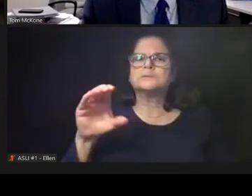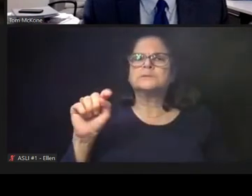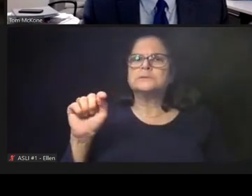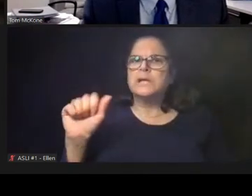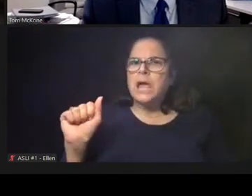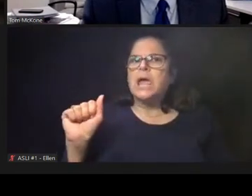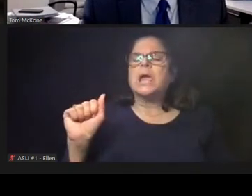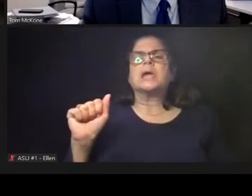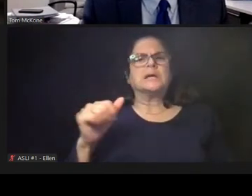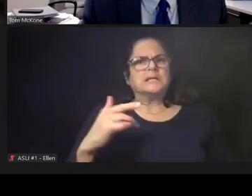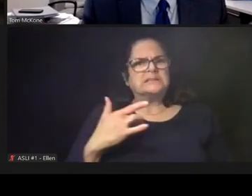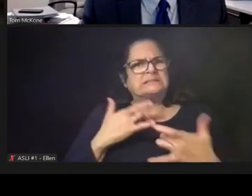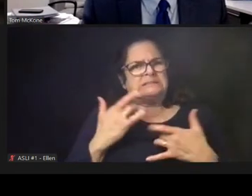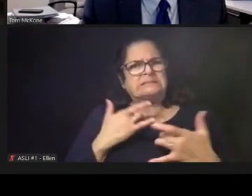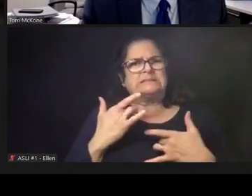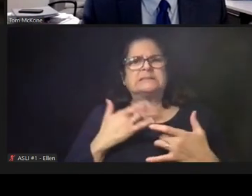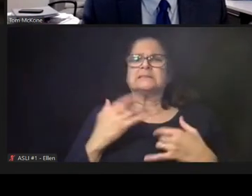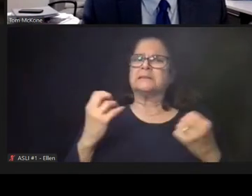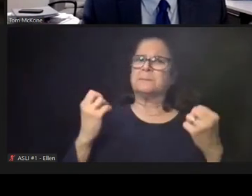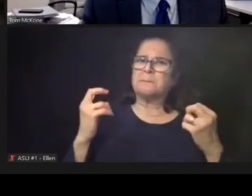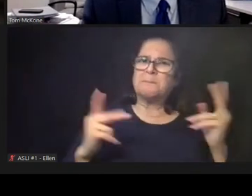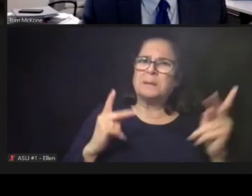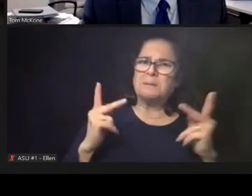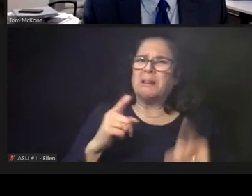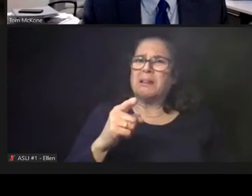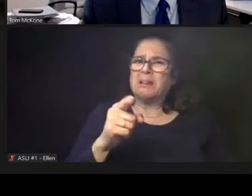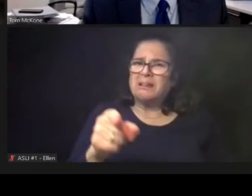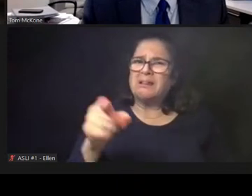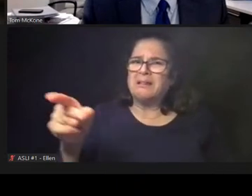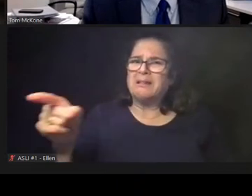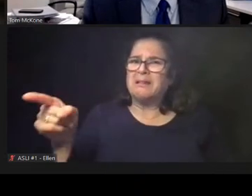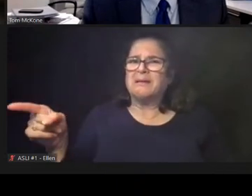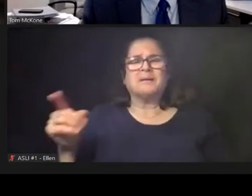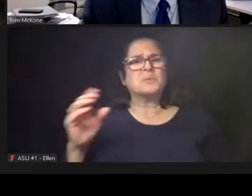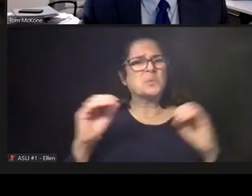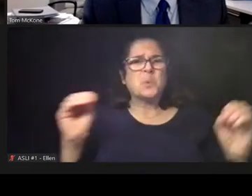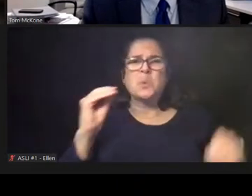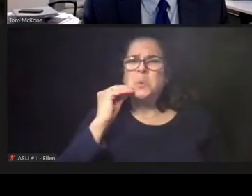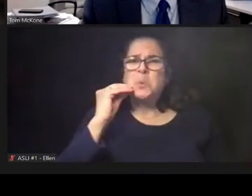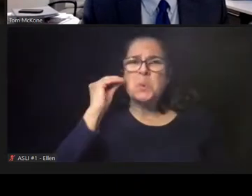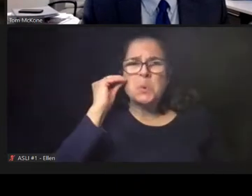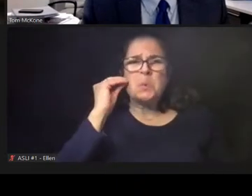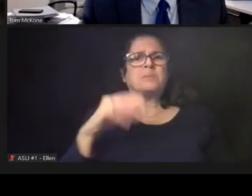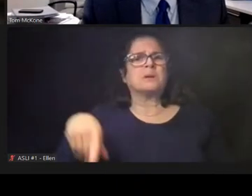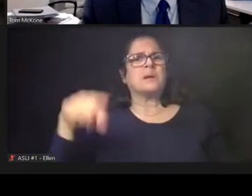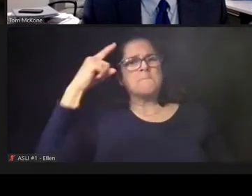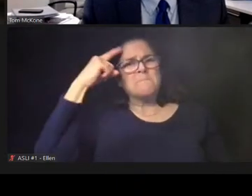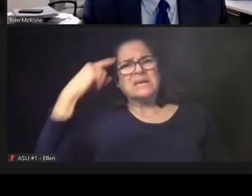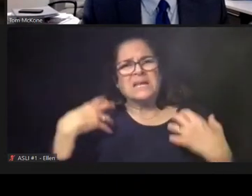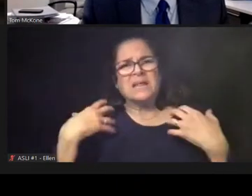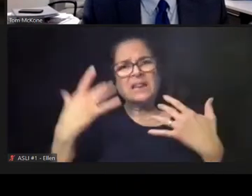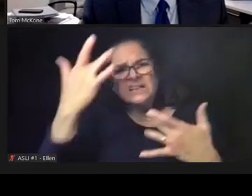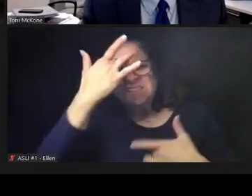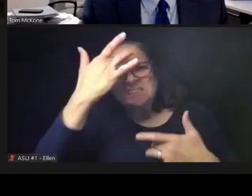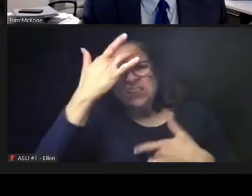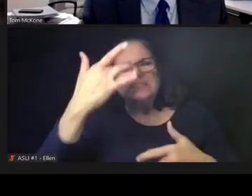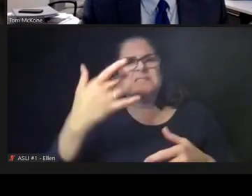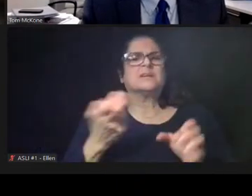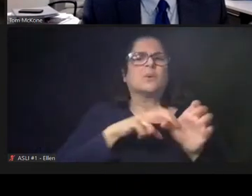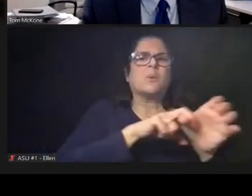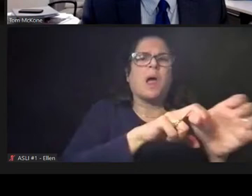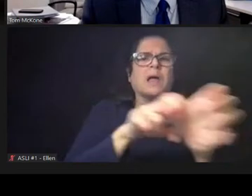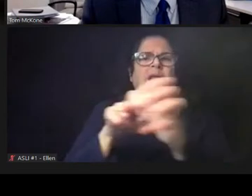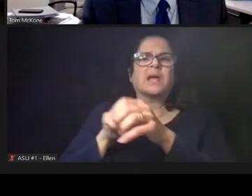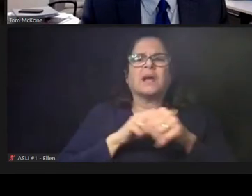of people out there that are suffering homelessness and through illness on our trains. And